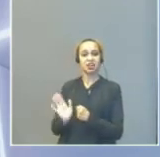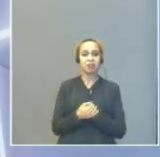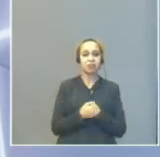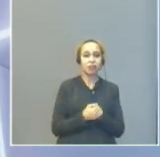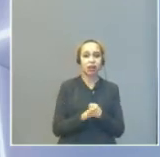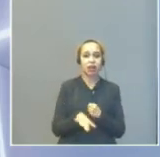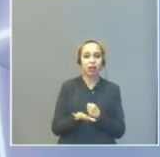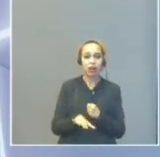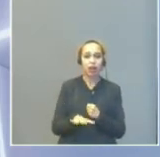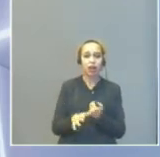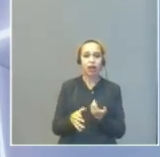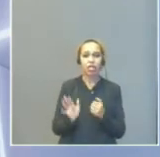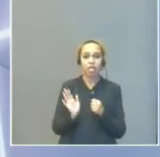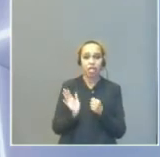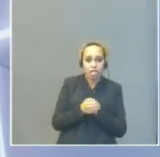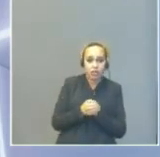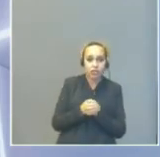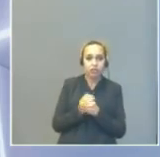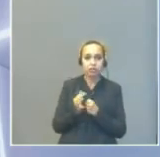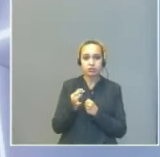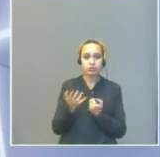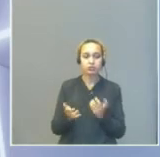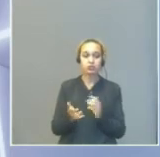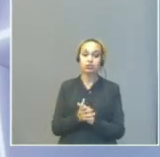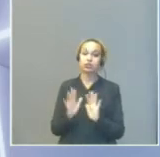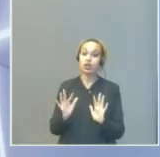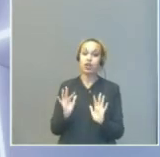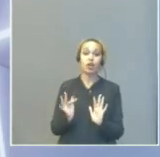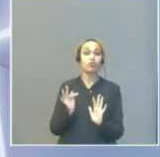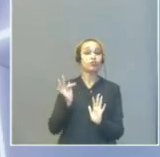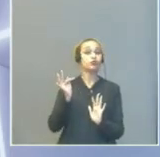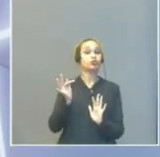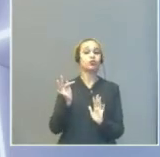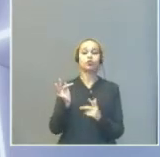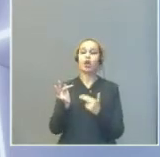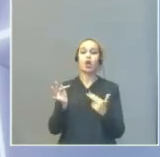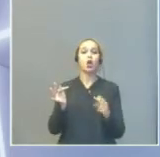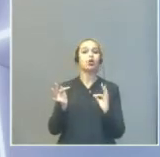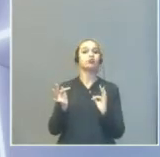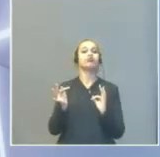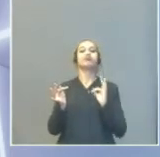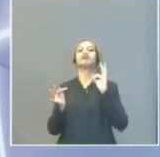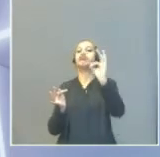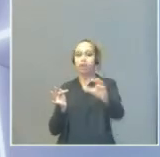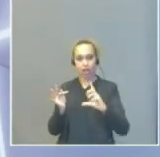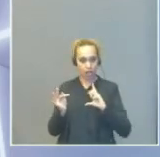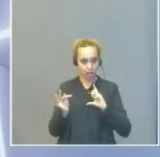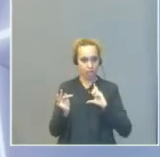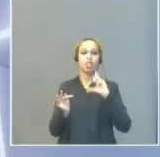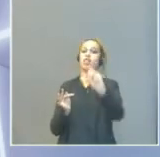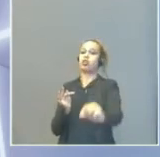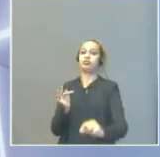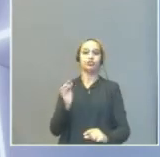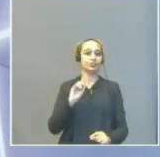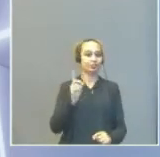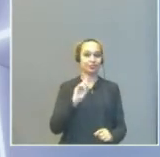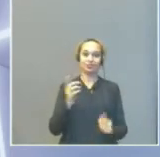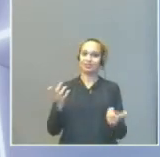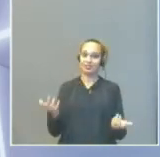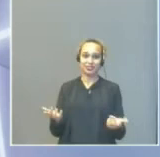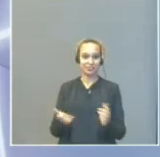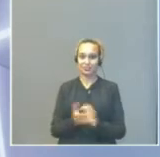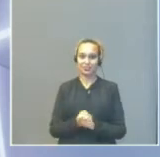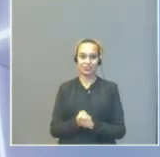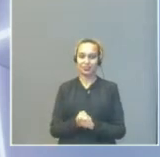the future is much more than something down the line, much more than a durational spatio-temporal concept. It